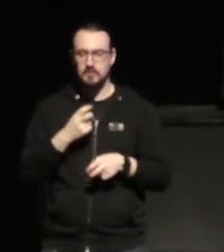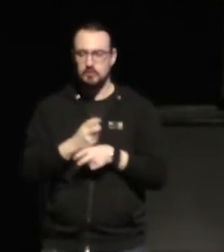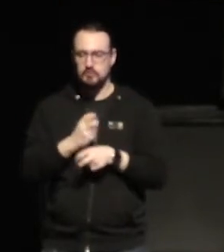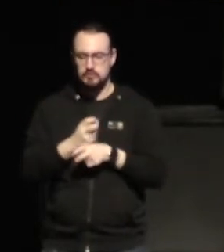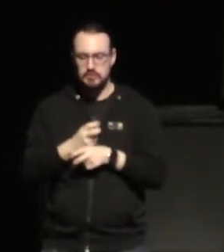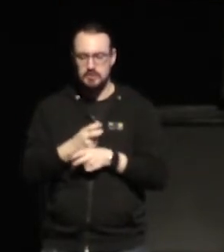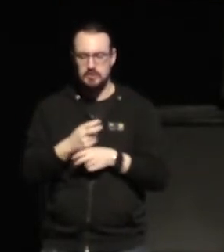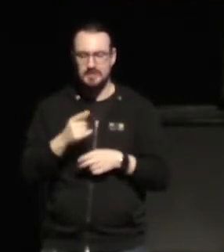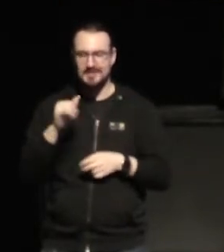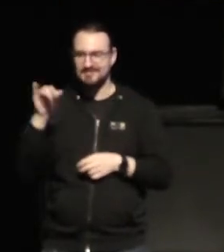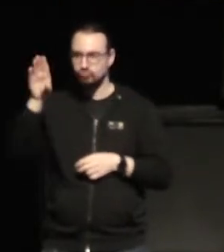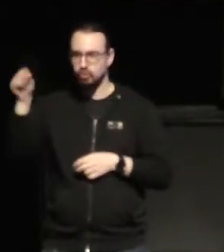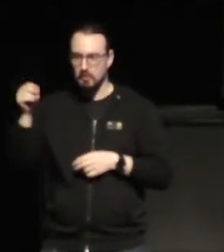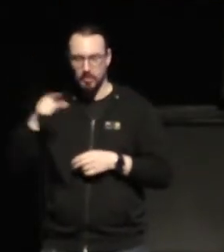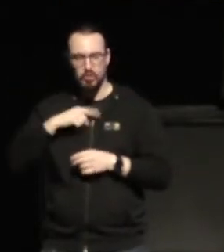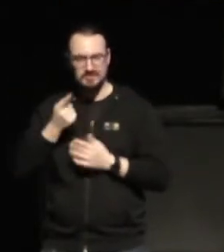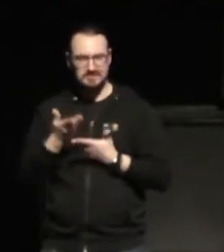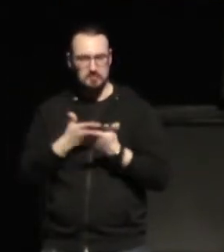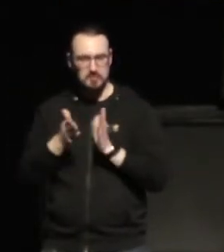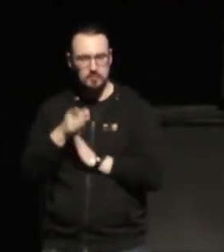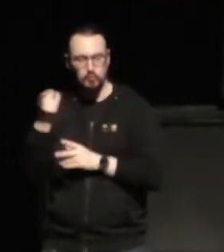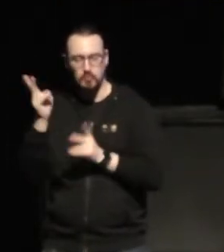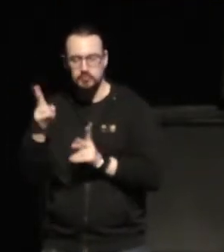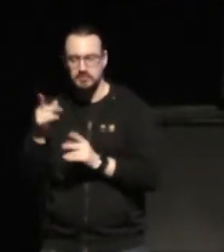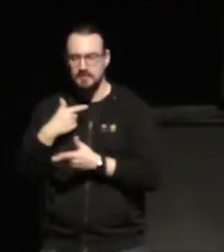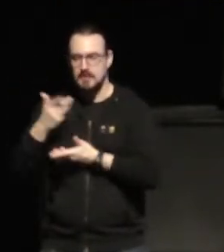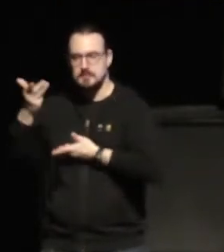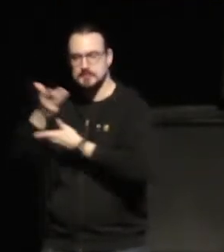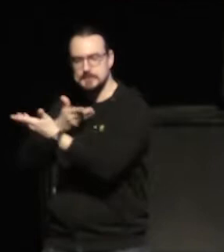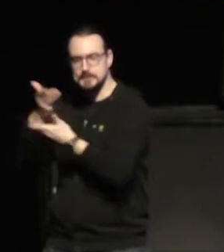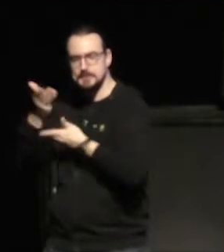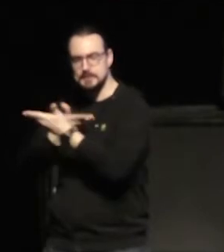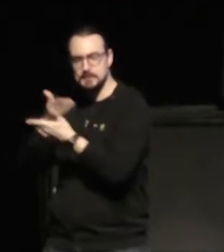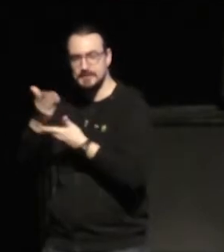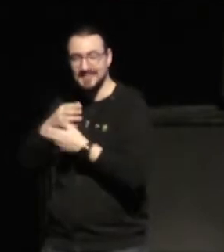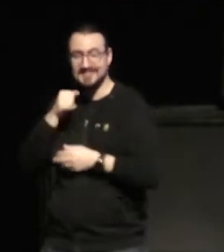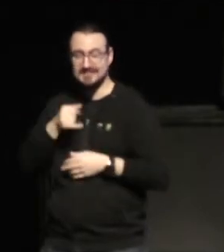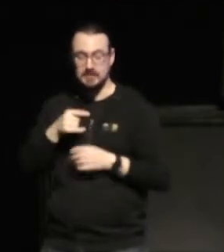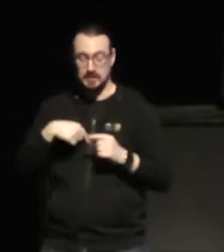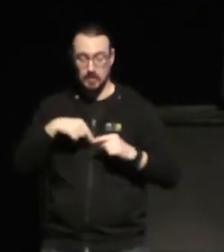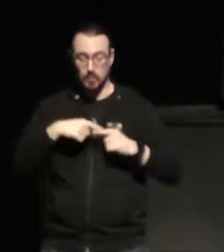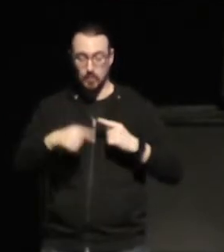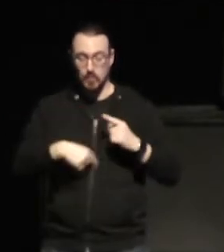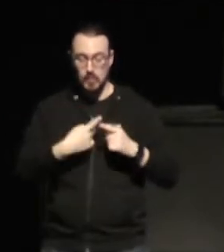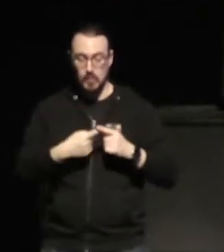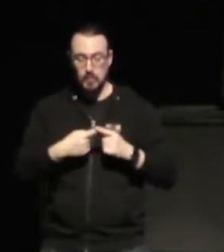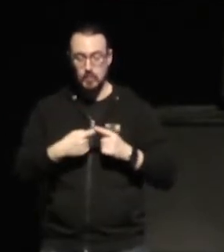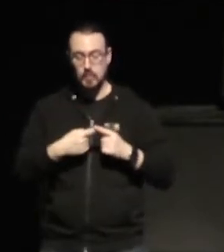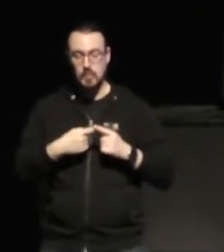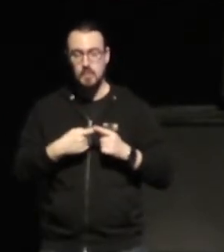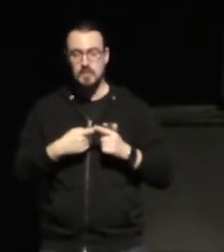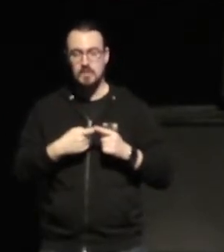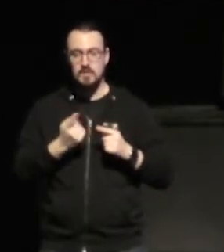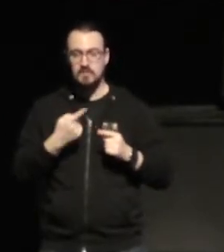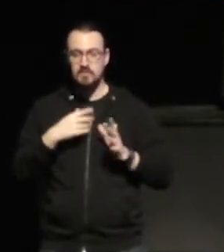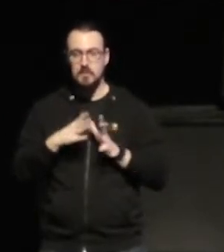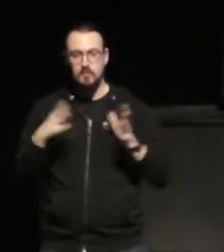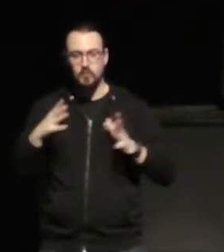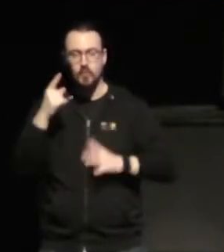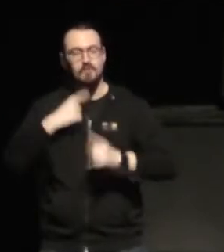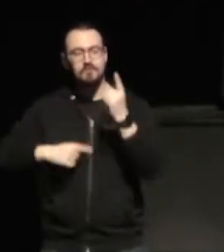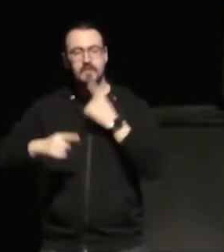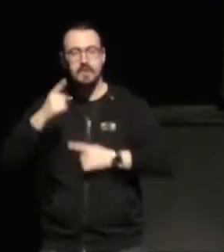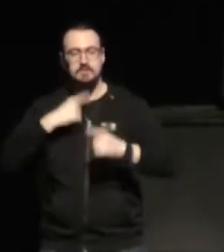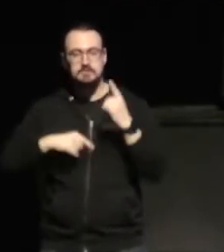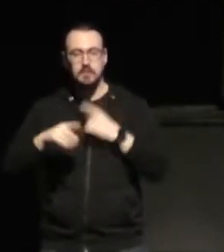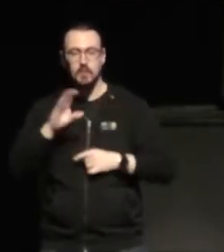civil society in Japan, we are working together. Actually, in this year, there was a big conference that